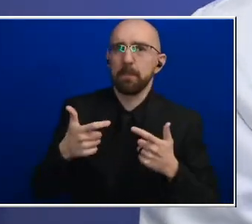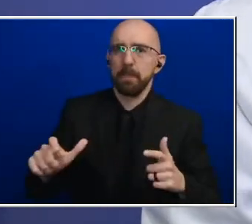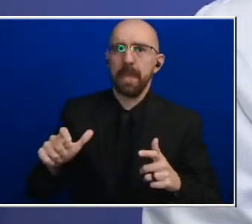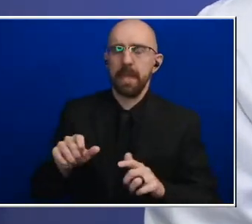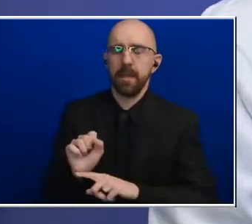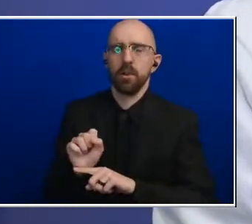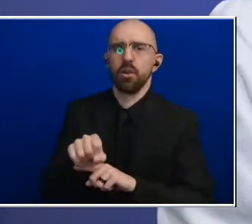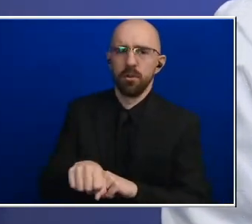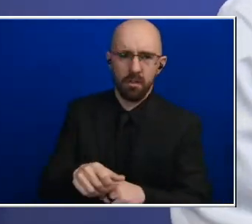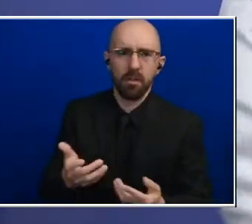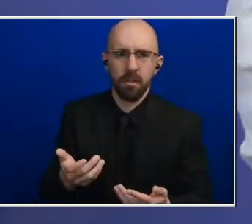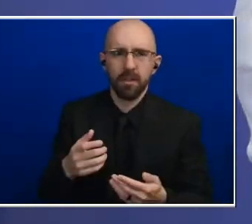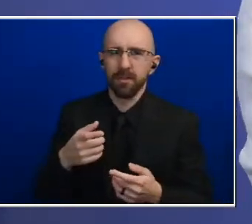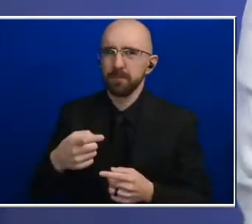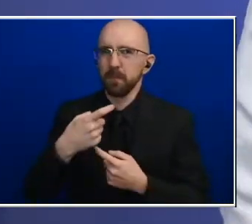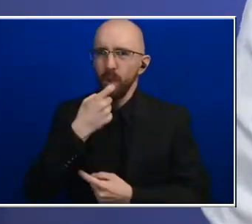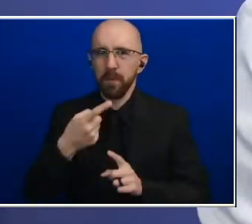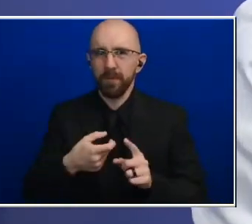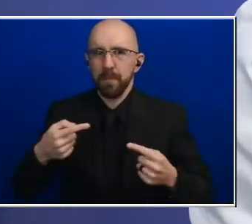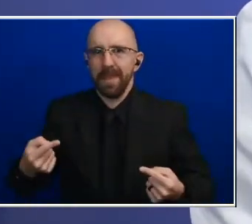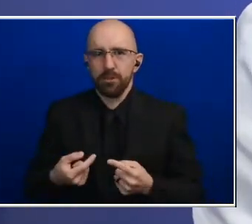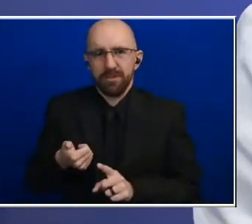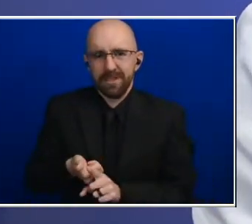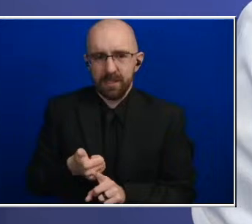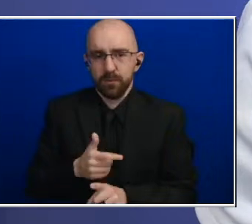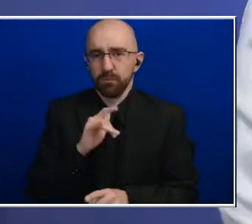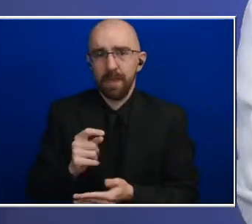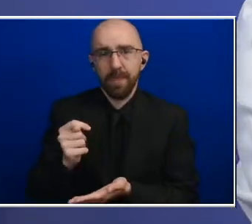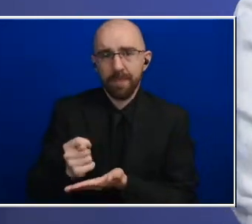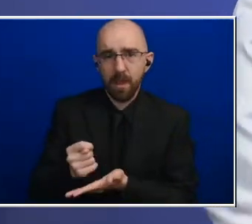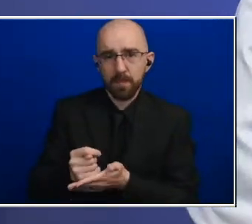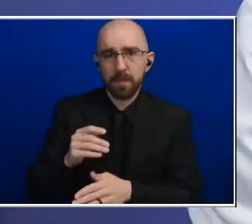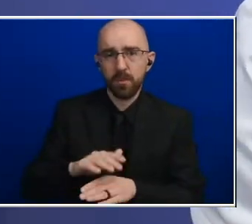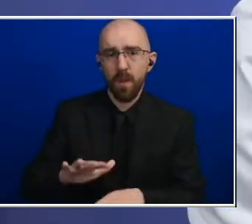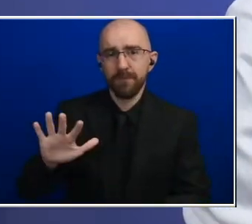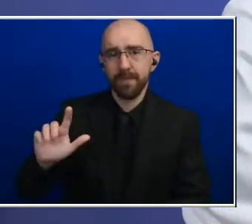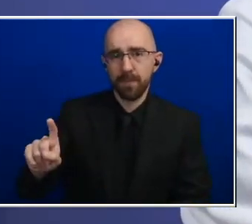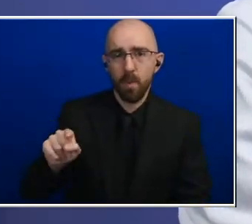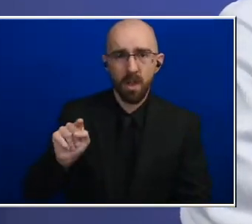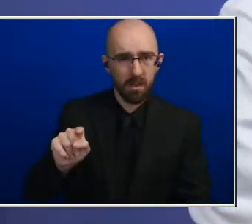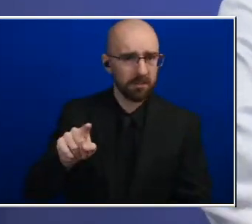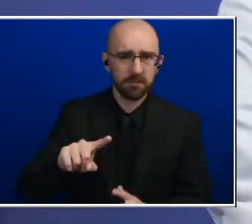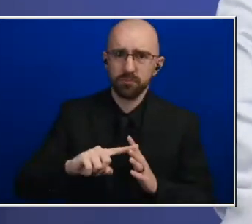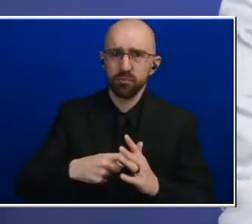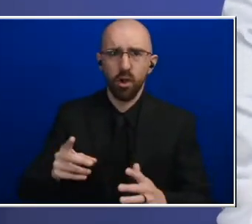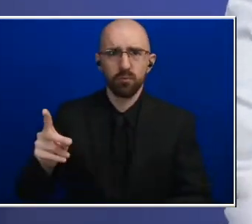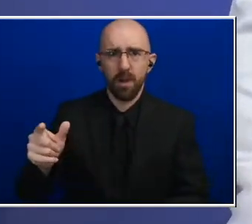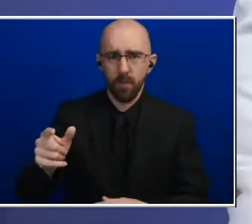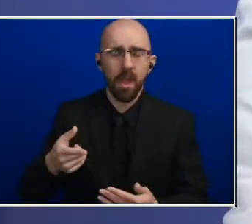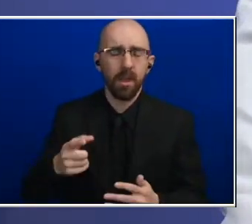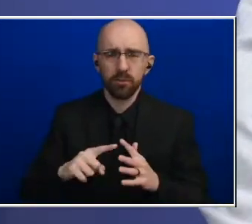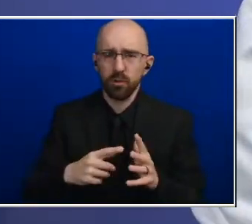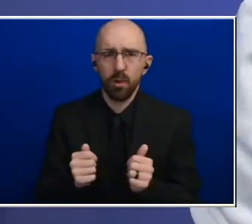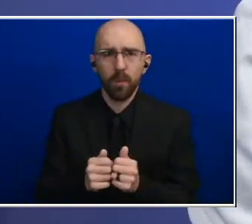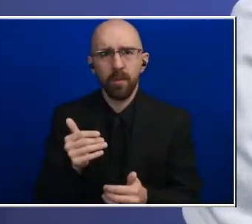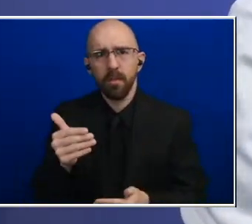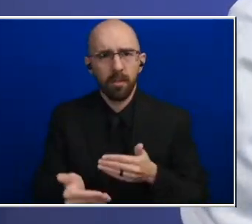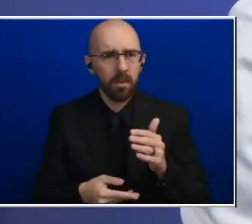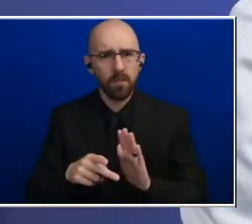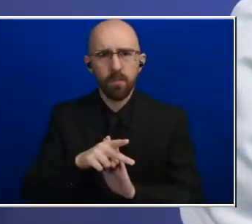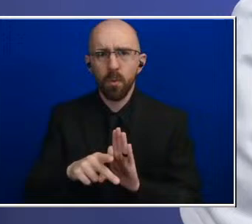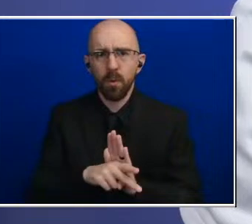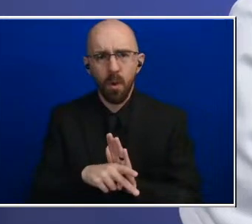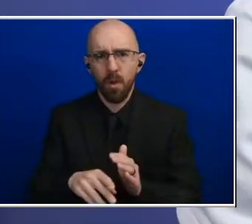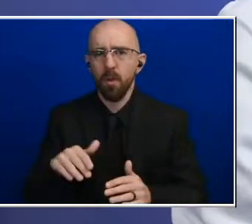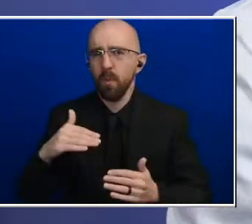injury. And so really the therapists on 51, they start them right away, and they start with a progressive protocol. They walk a little bit more every